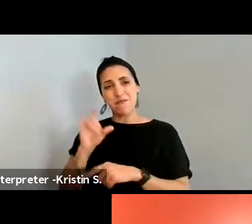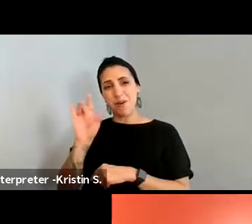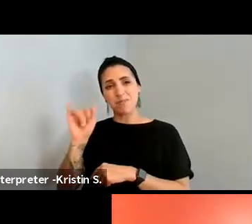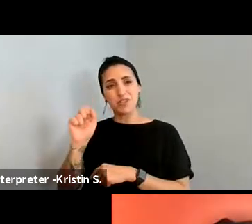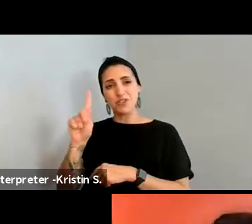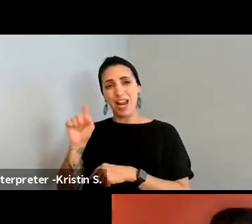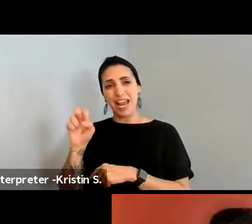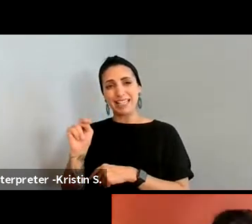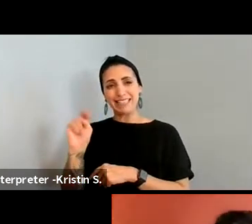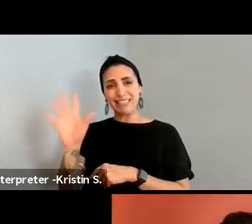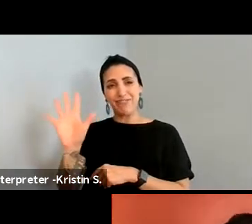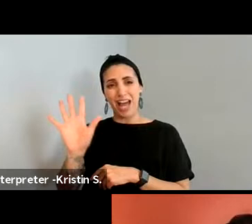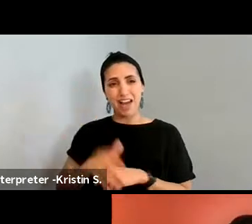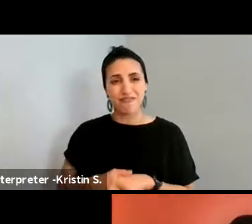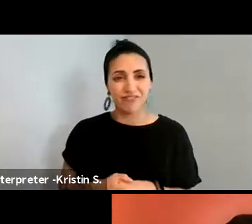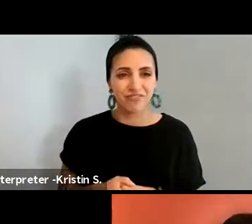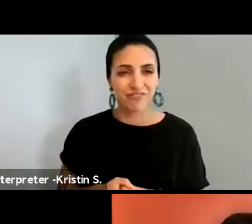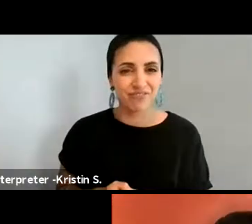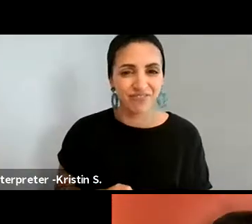happen. Thank you,